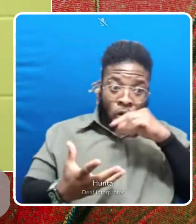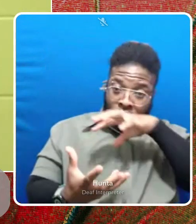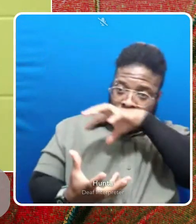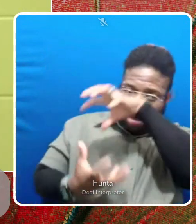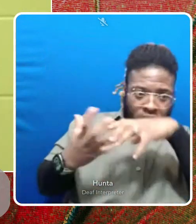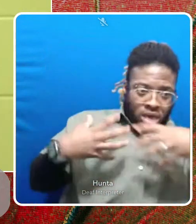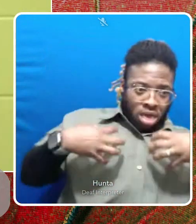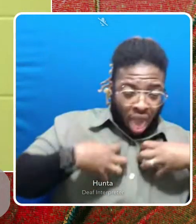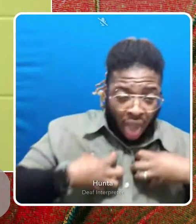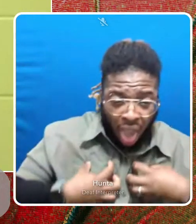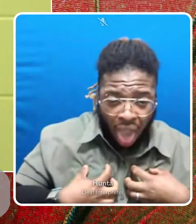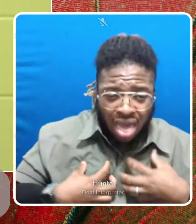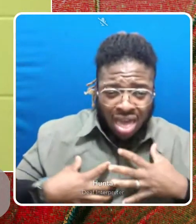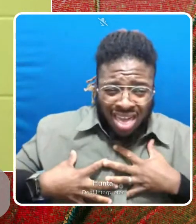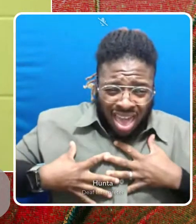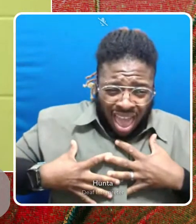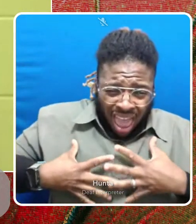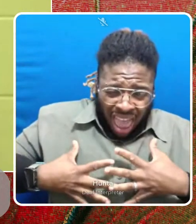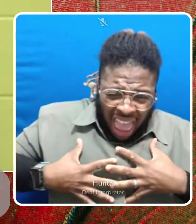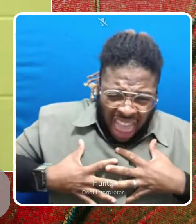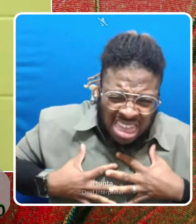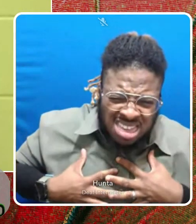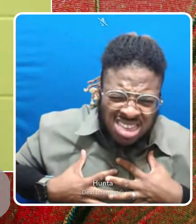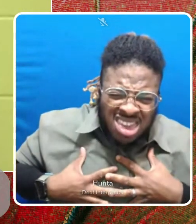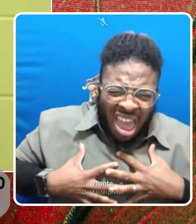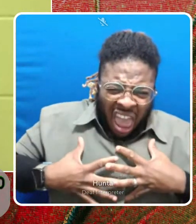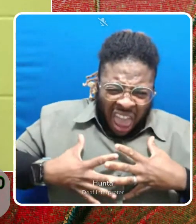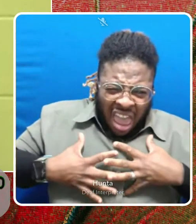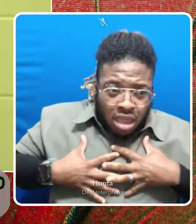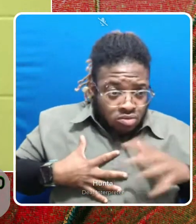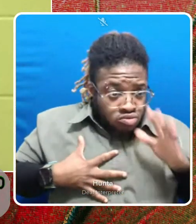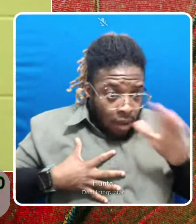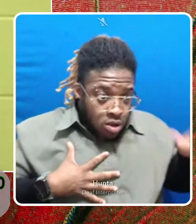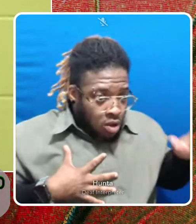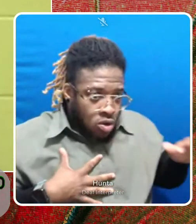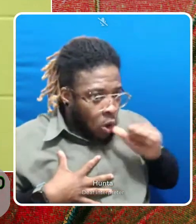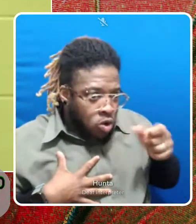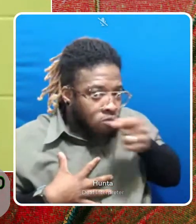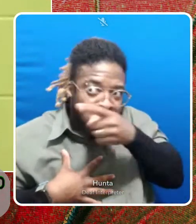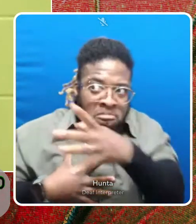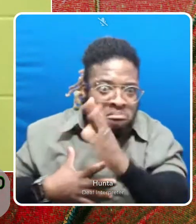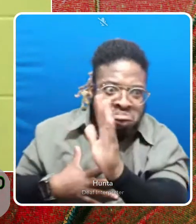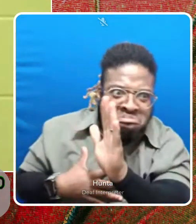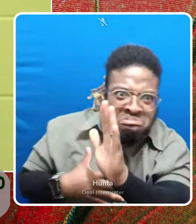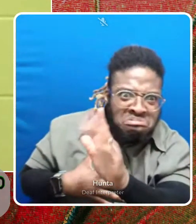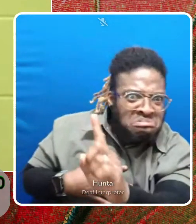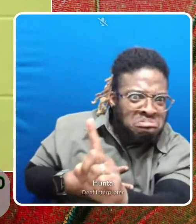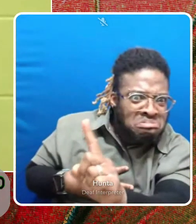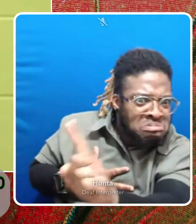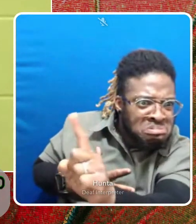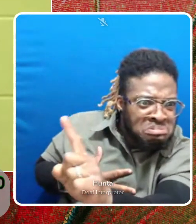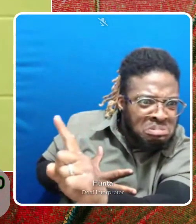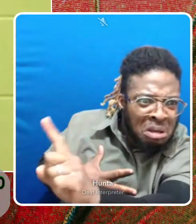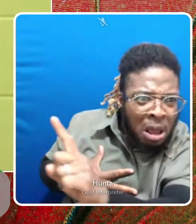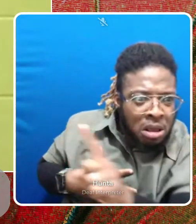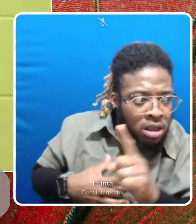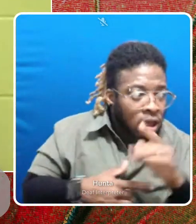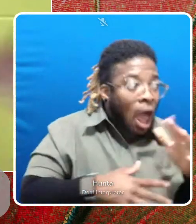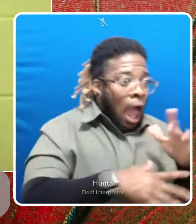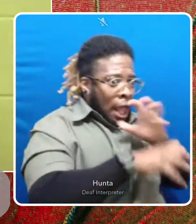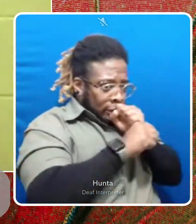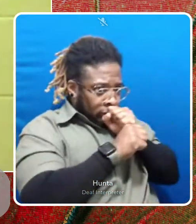Don't tell your mother. And so being all too loyal, I didn't tell Mom about the endless cans of dark family